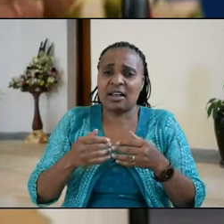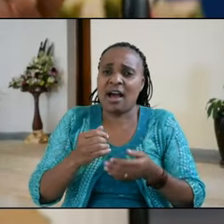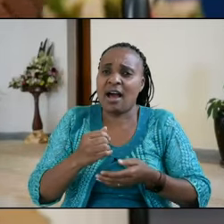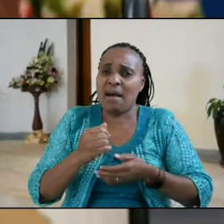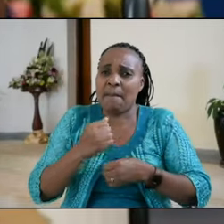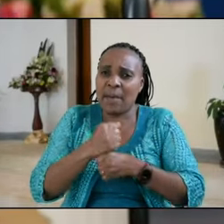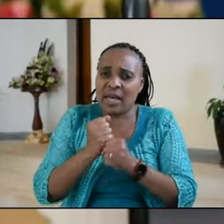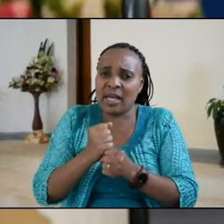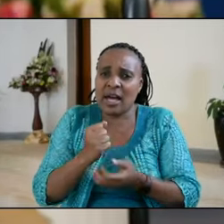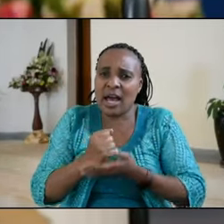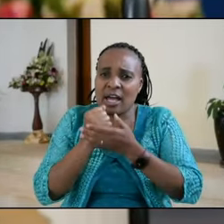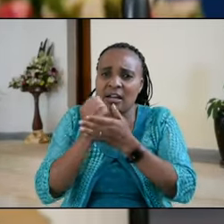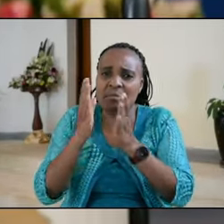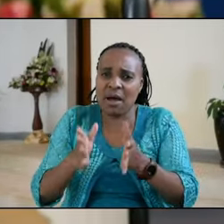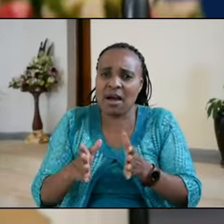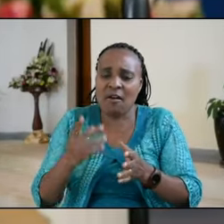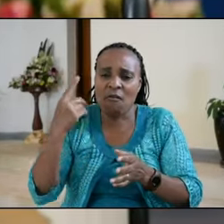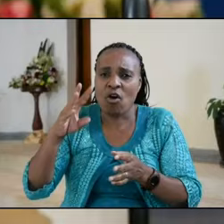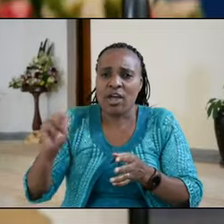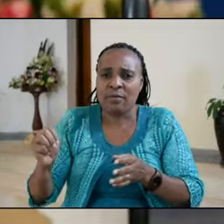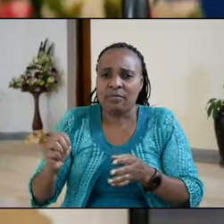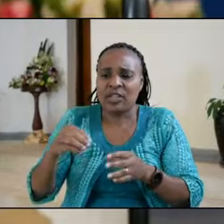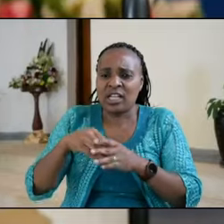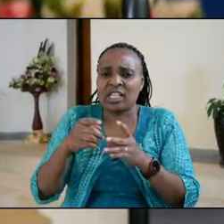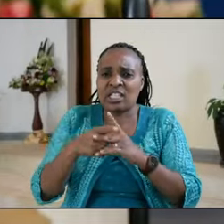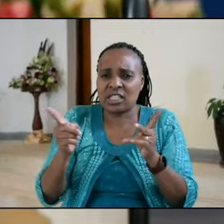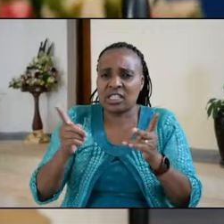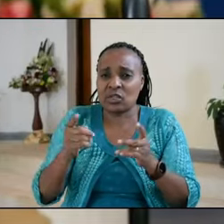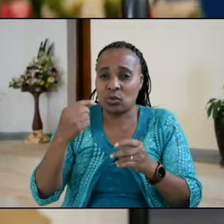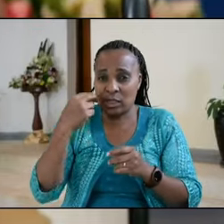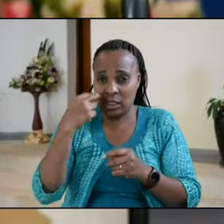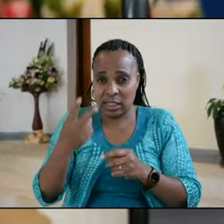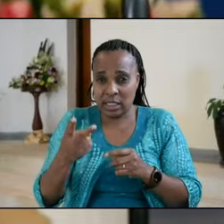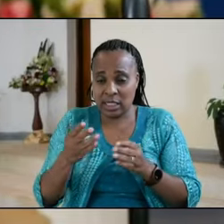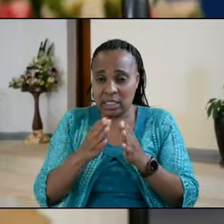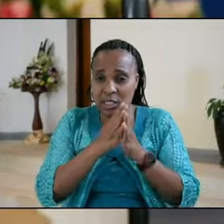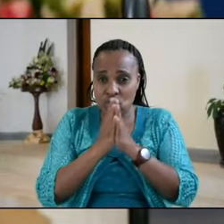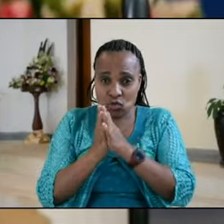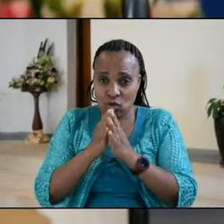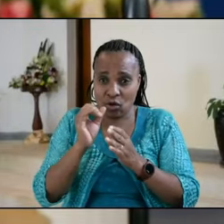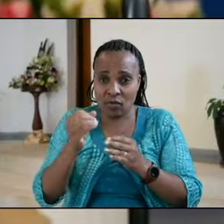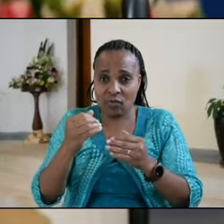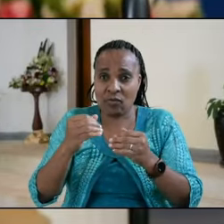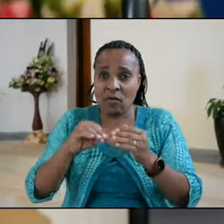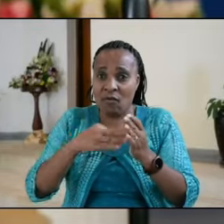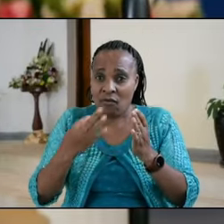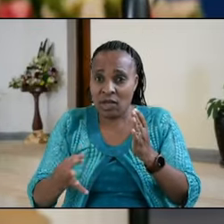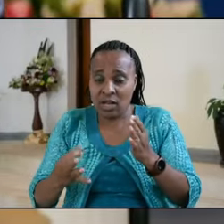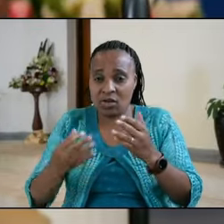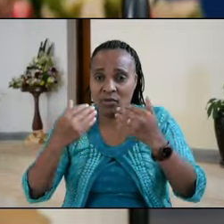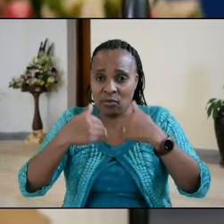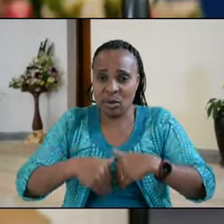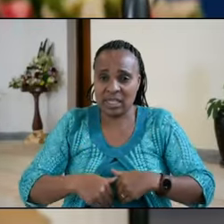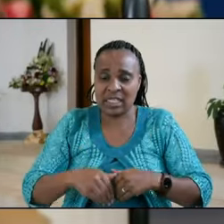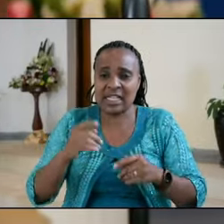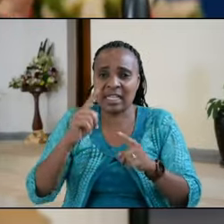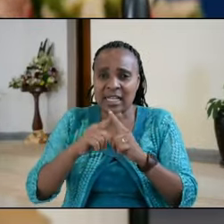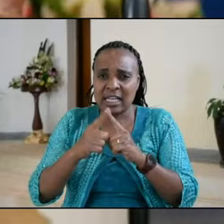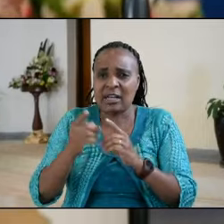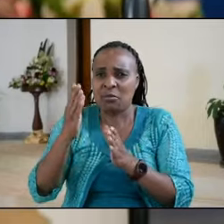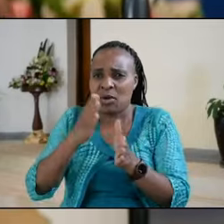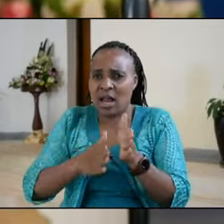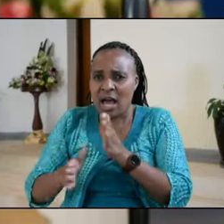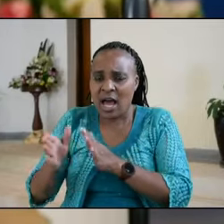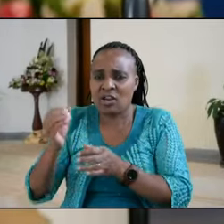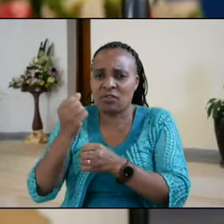for him. In Genesis, we also see the story of fall of humanity and the plan of salvation being set in